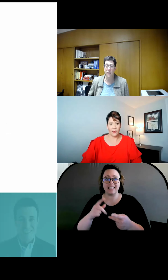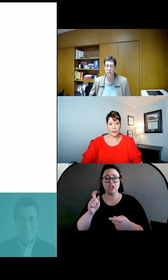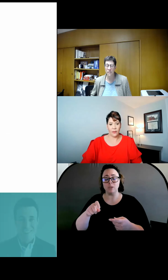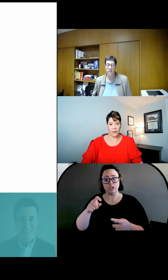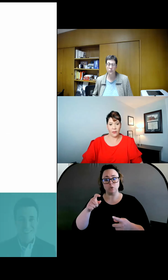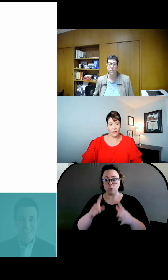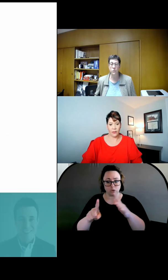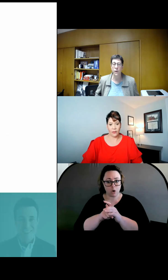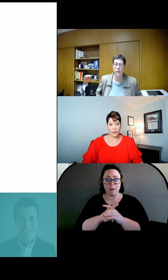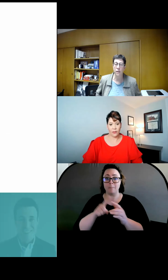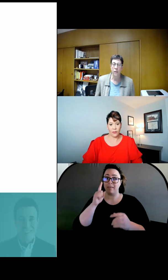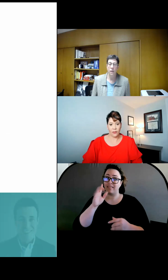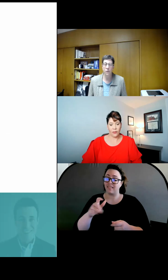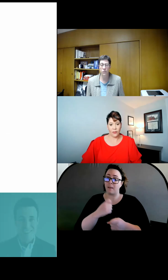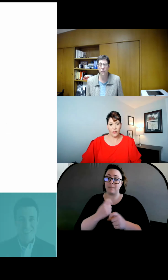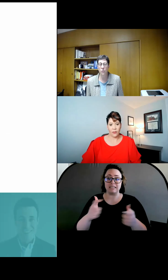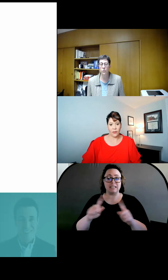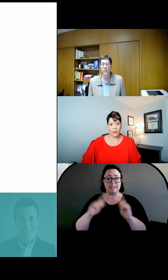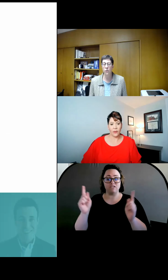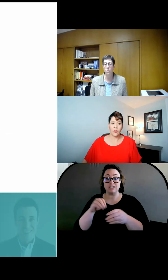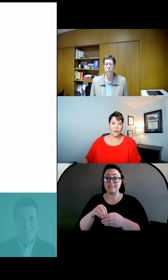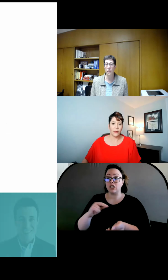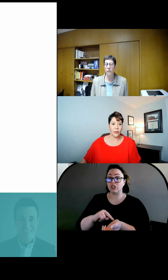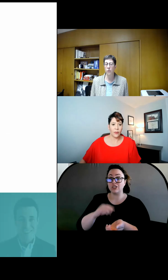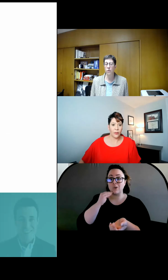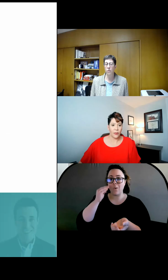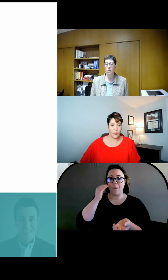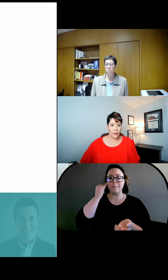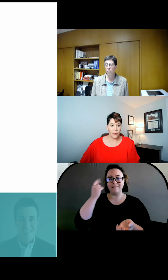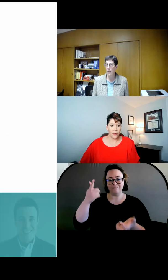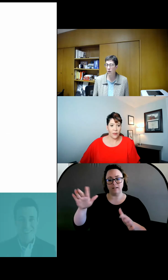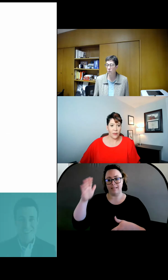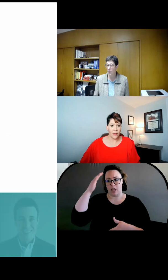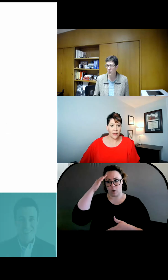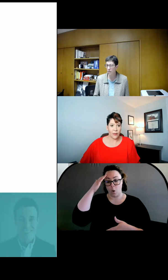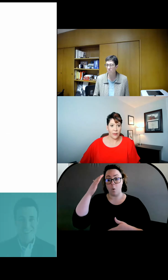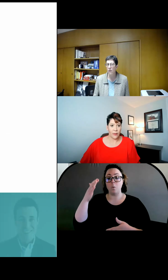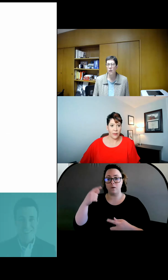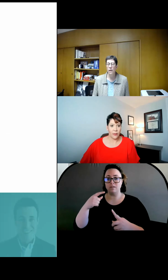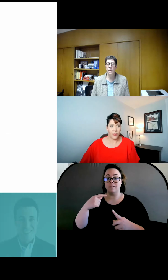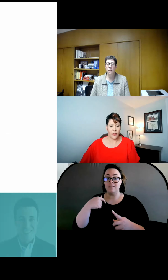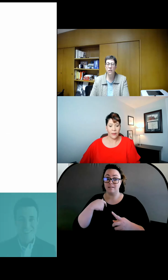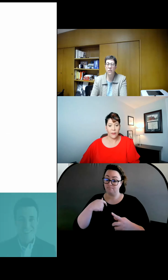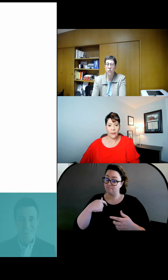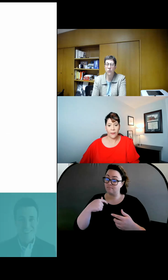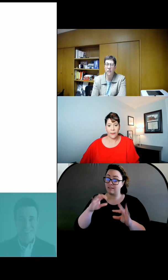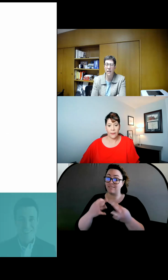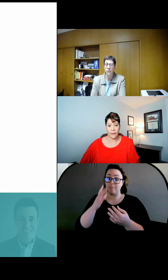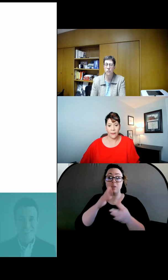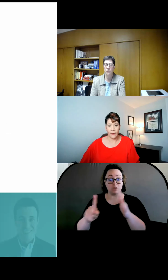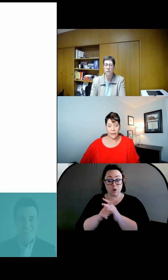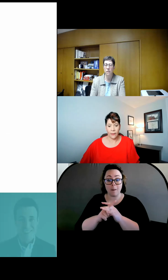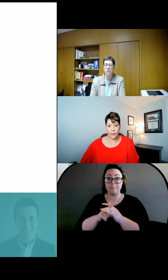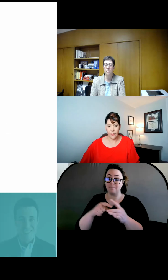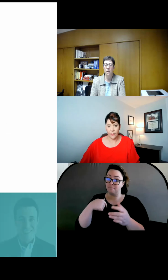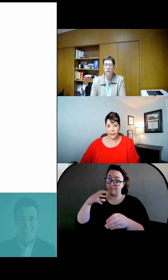I think it makes a difference when in nursing homes, when they know that you're there and watching them and that you're